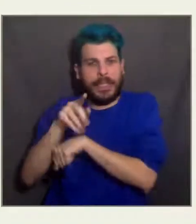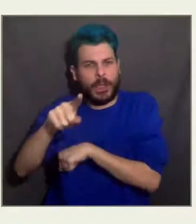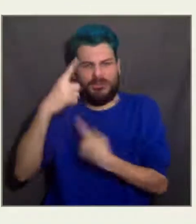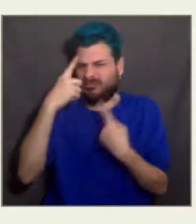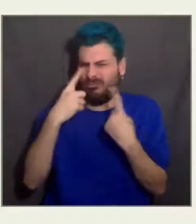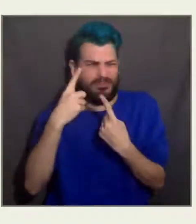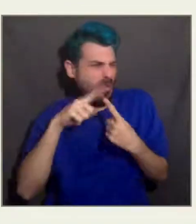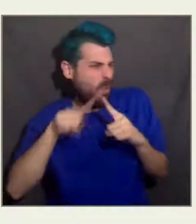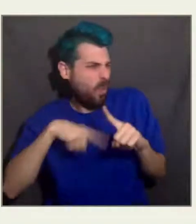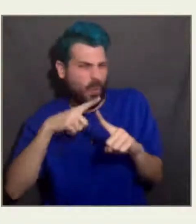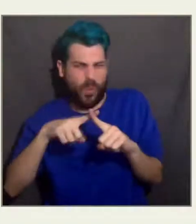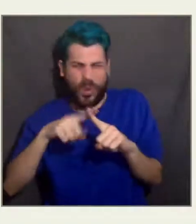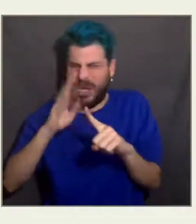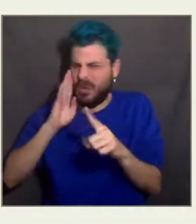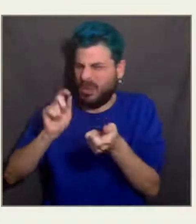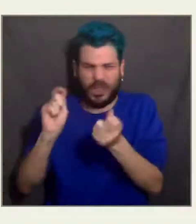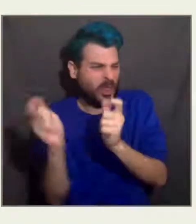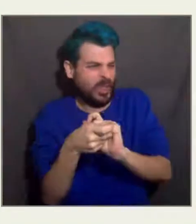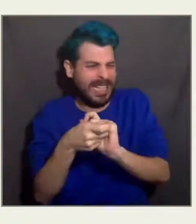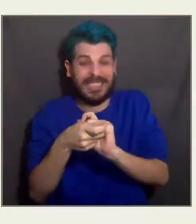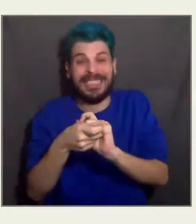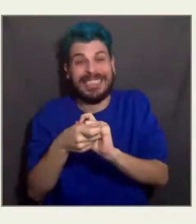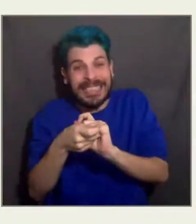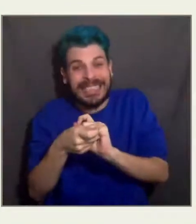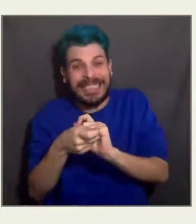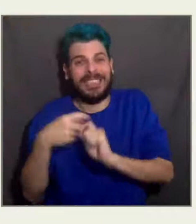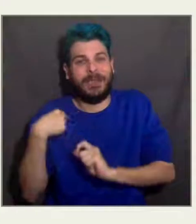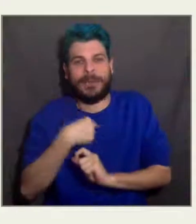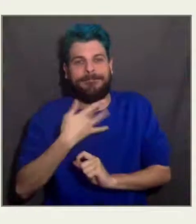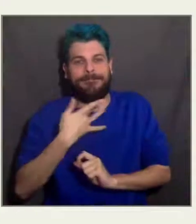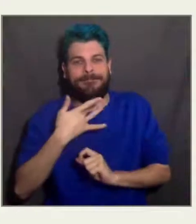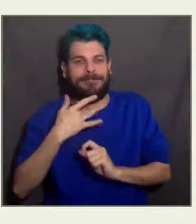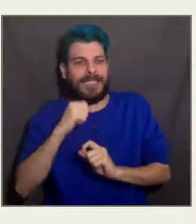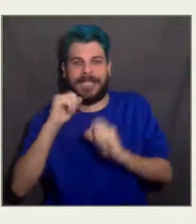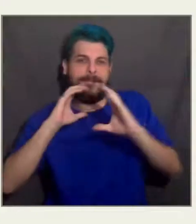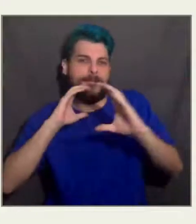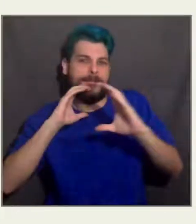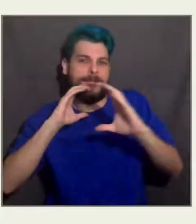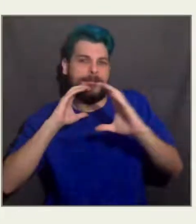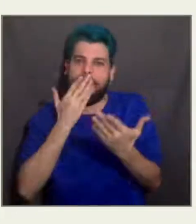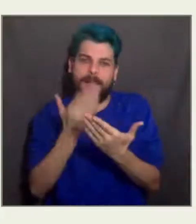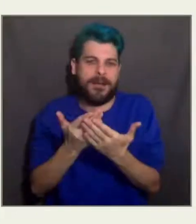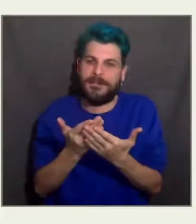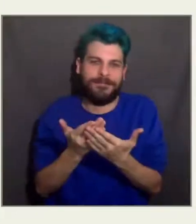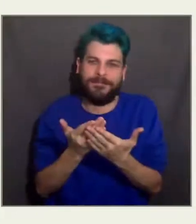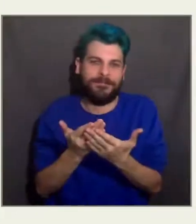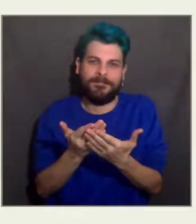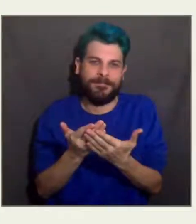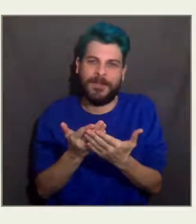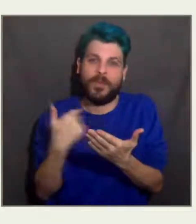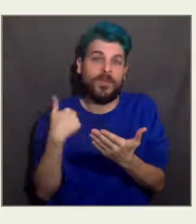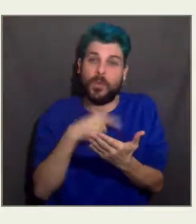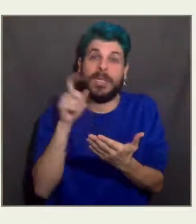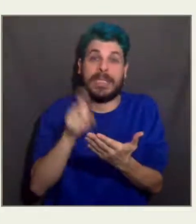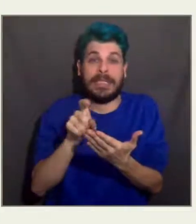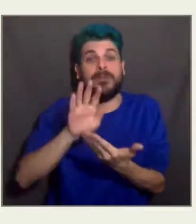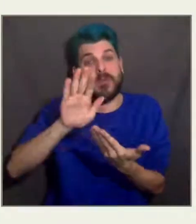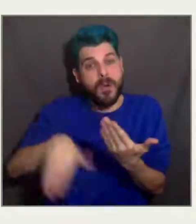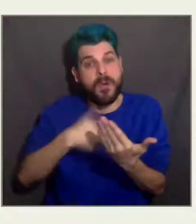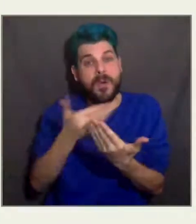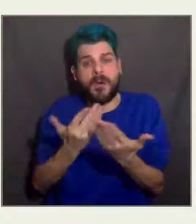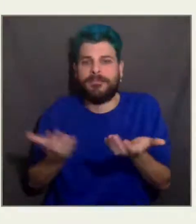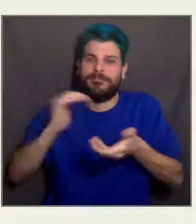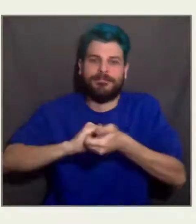haven't done the best job communicating what's happening. We all need to work together to address this crisis, and that requires clear